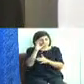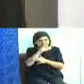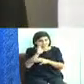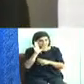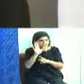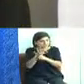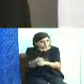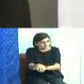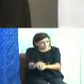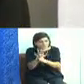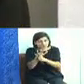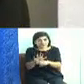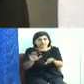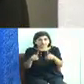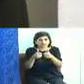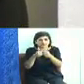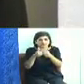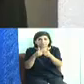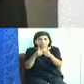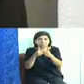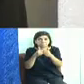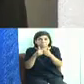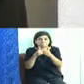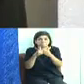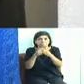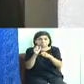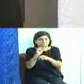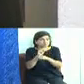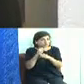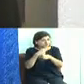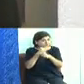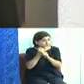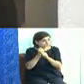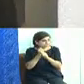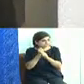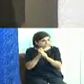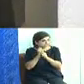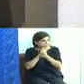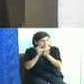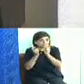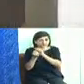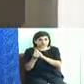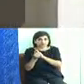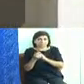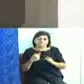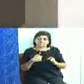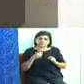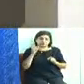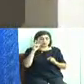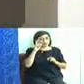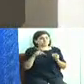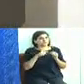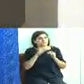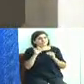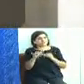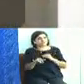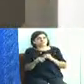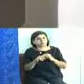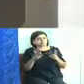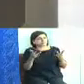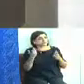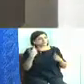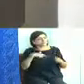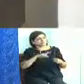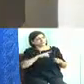the challenging task of creating change? As I was thinking about that, I thought, I want us